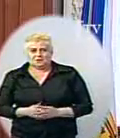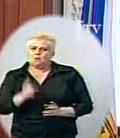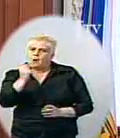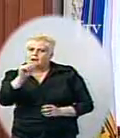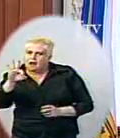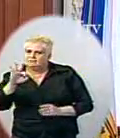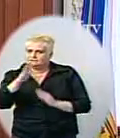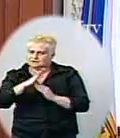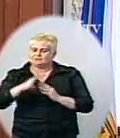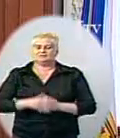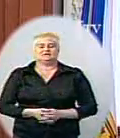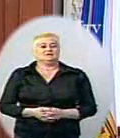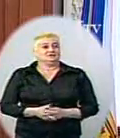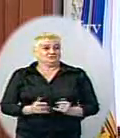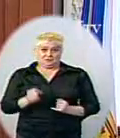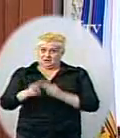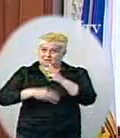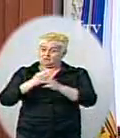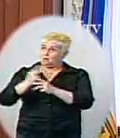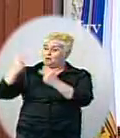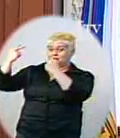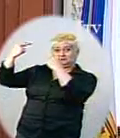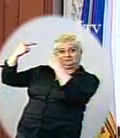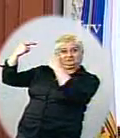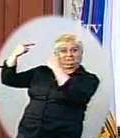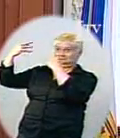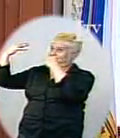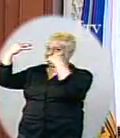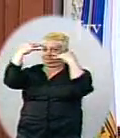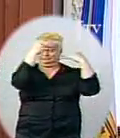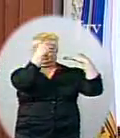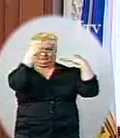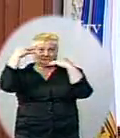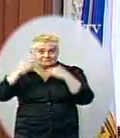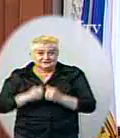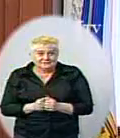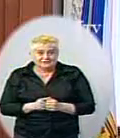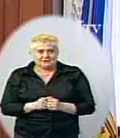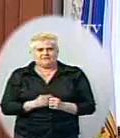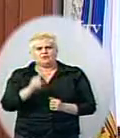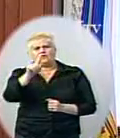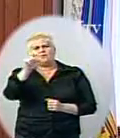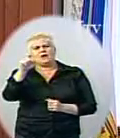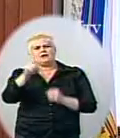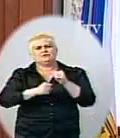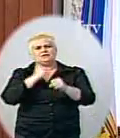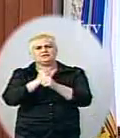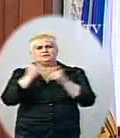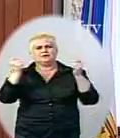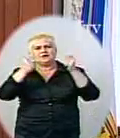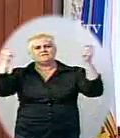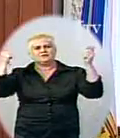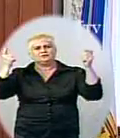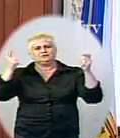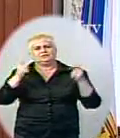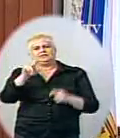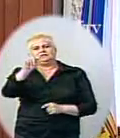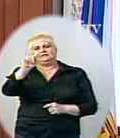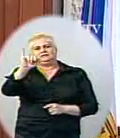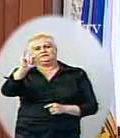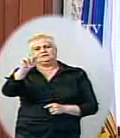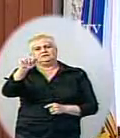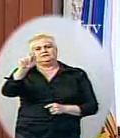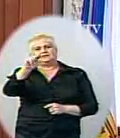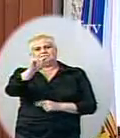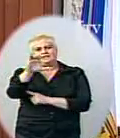of the world upon us this year for the 100th anniversary of the Titanic disaster, we will be